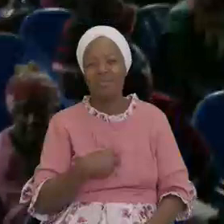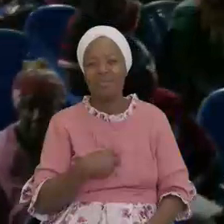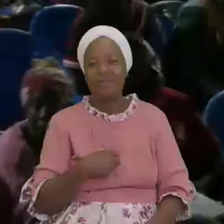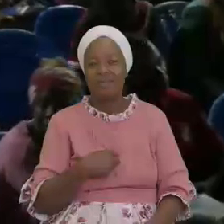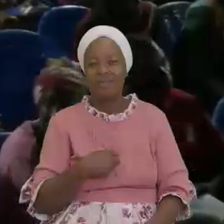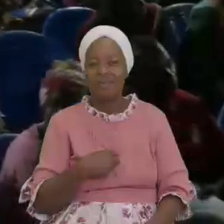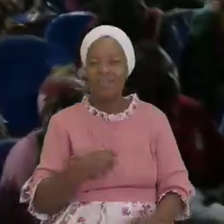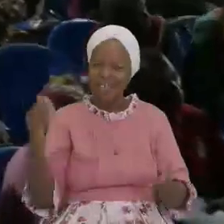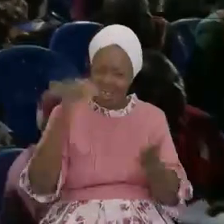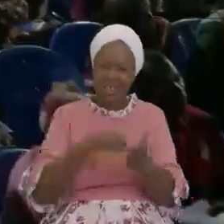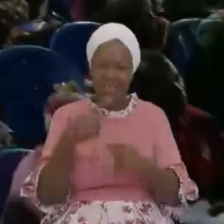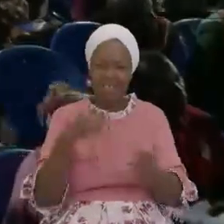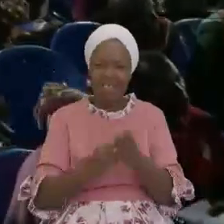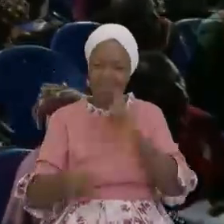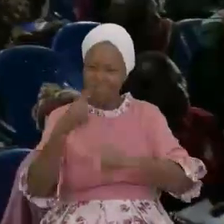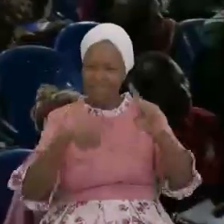Say it again.